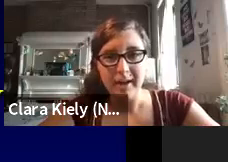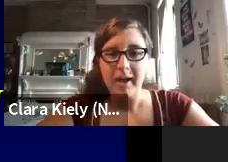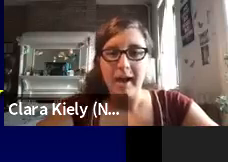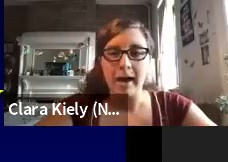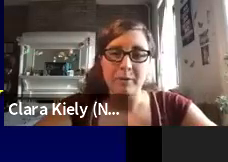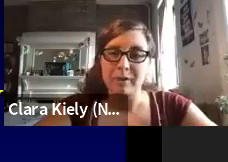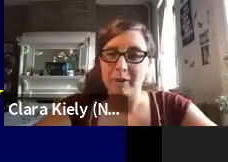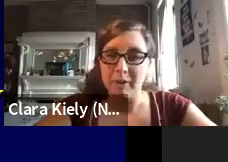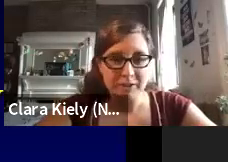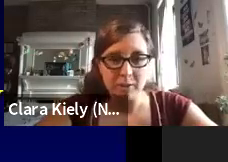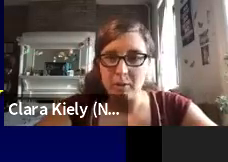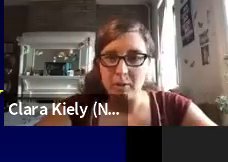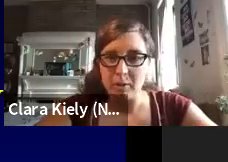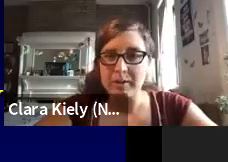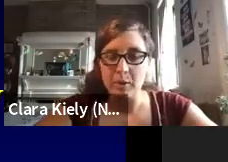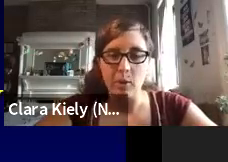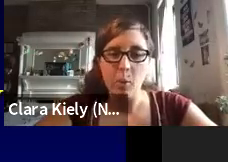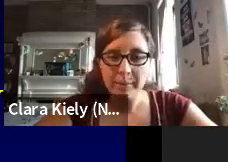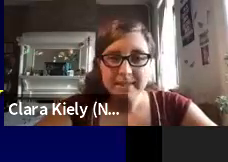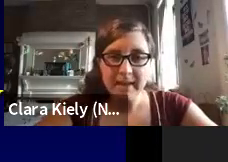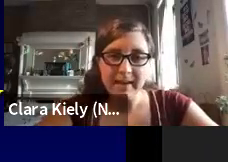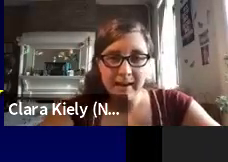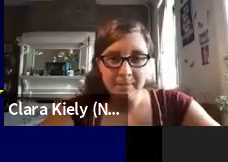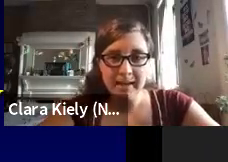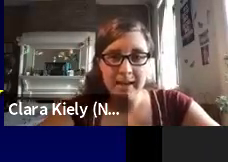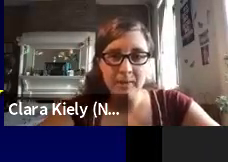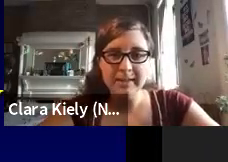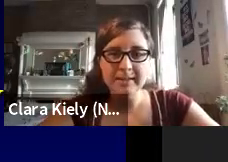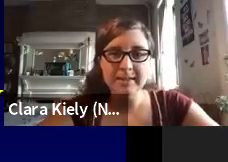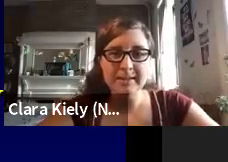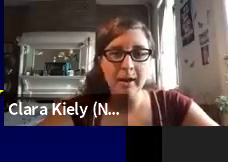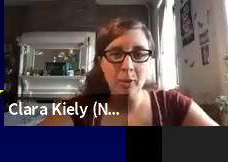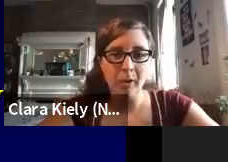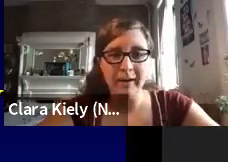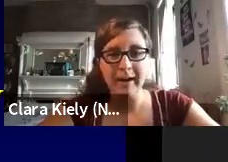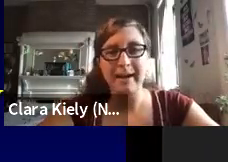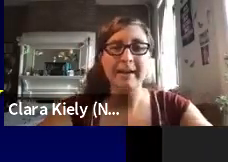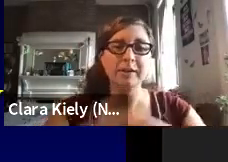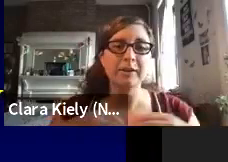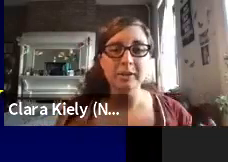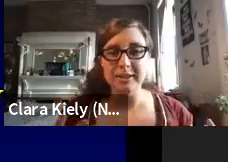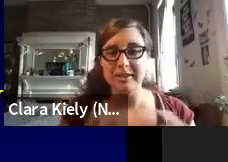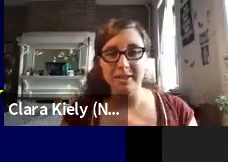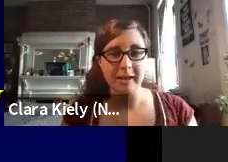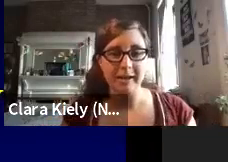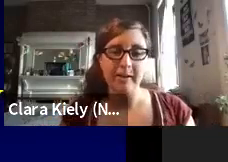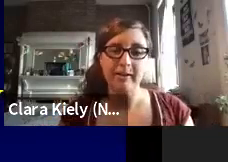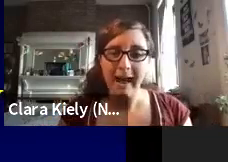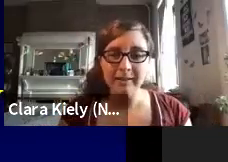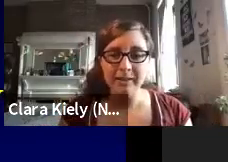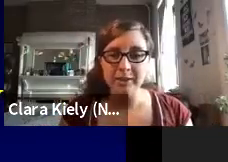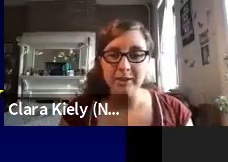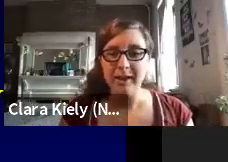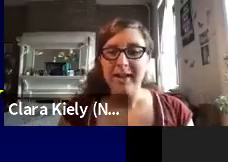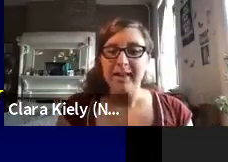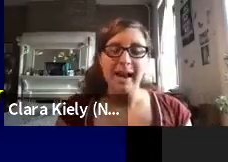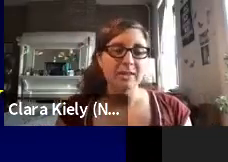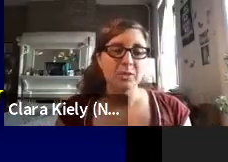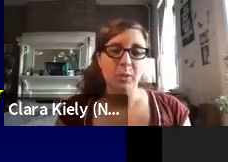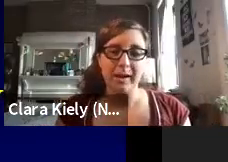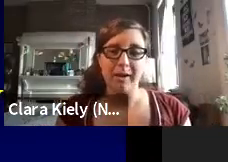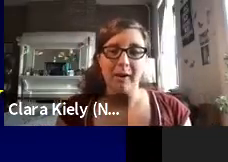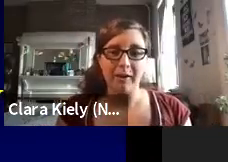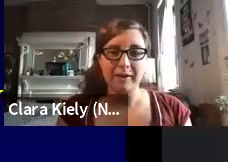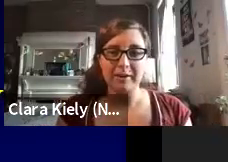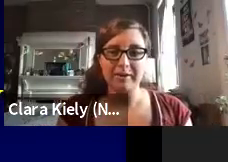helpline@NAMI-NYC.org. You can also always go to our website at NAMI-NYC.org, and I encourage you to check out our calendar.